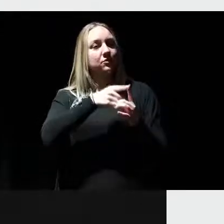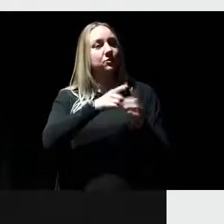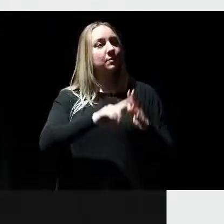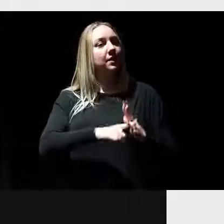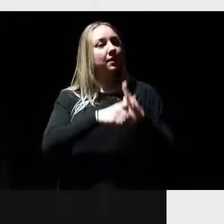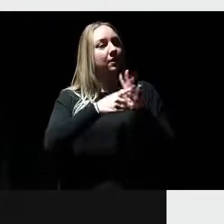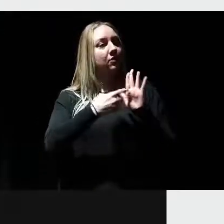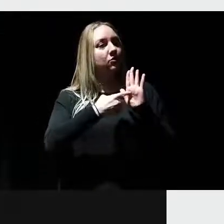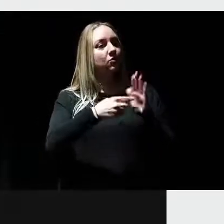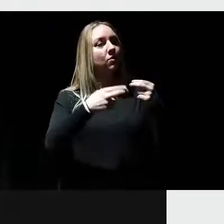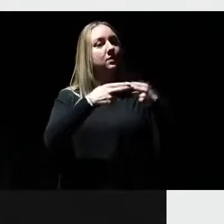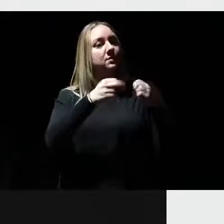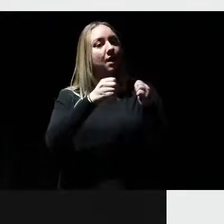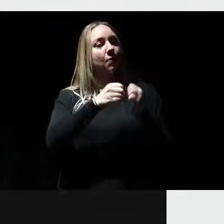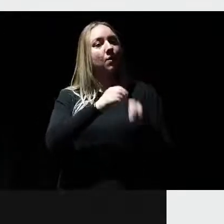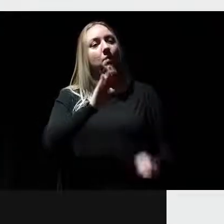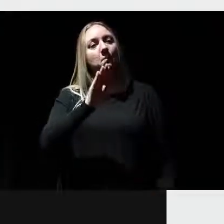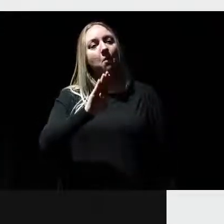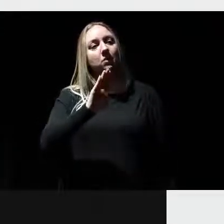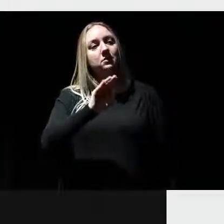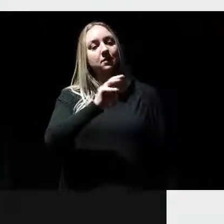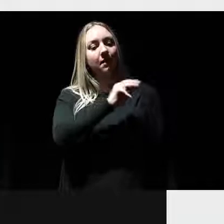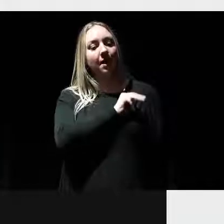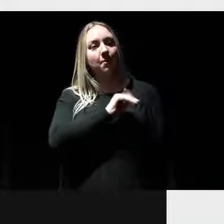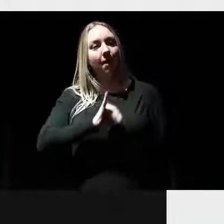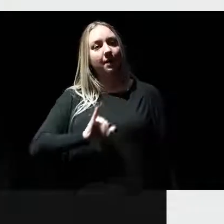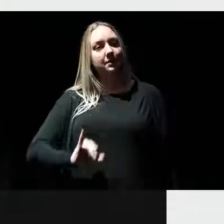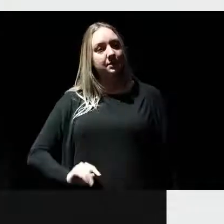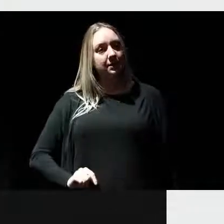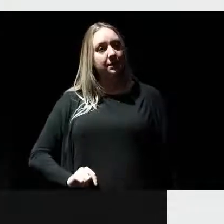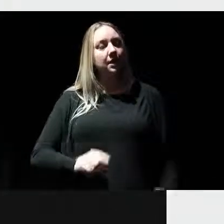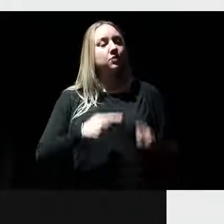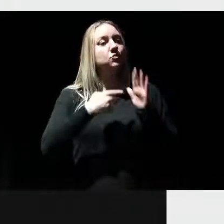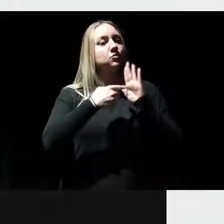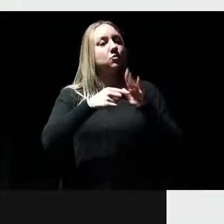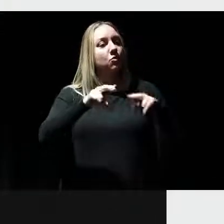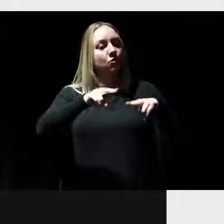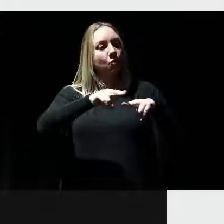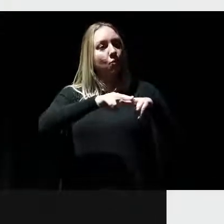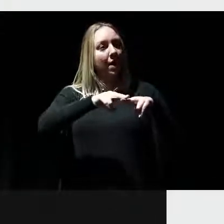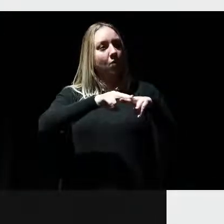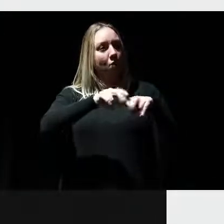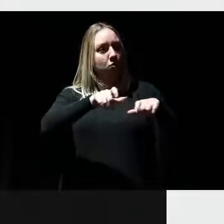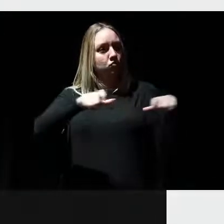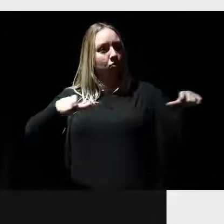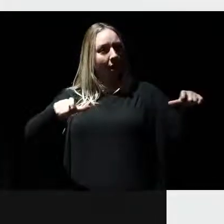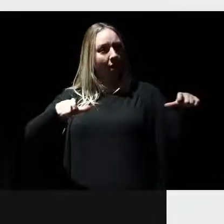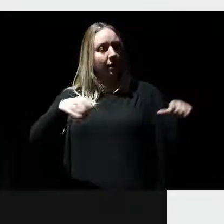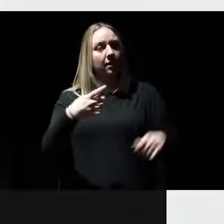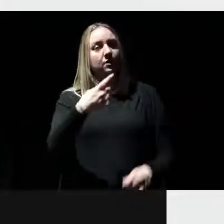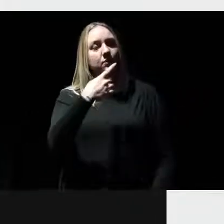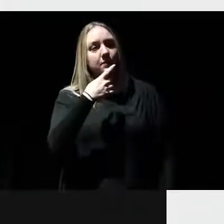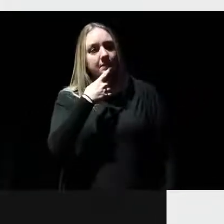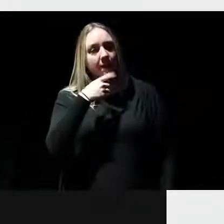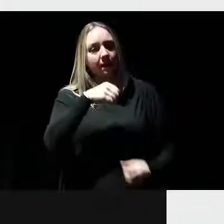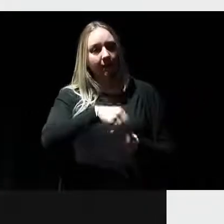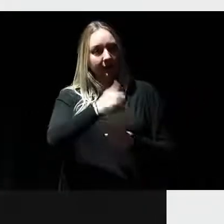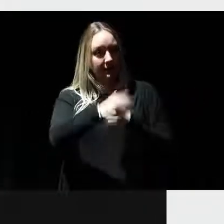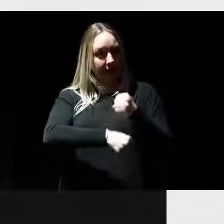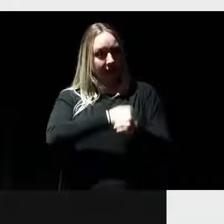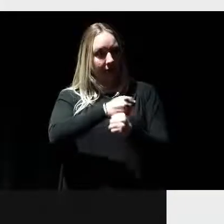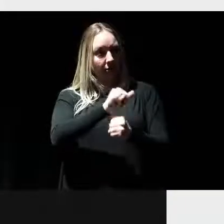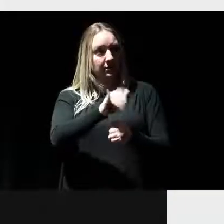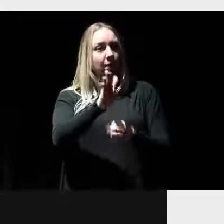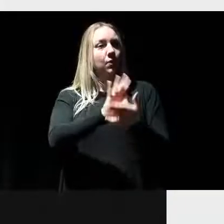slide, MIT, and you showed that railroad track, and you said that eventually, 10 years, I think you said, that will become